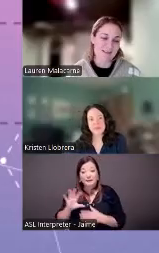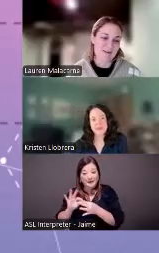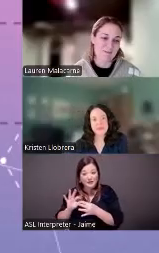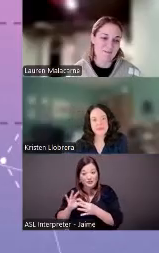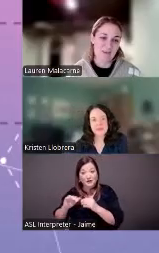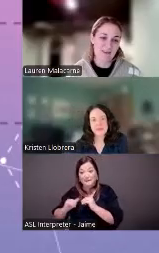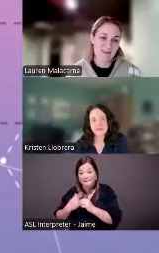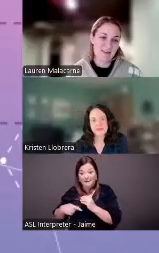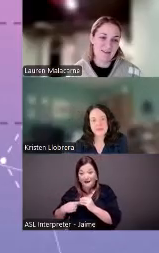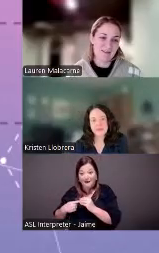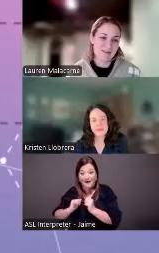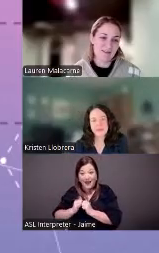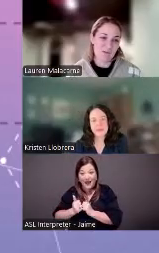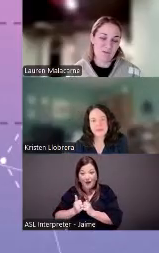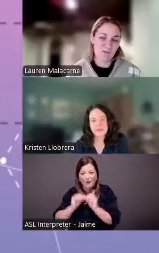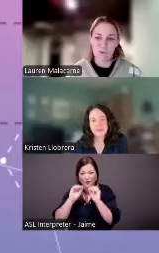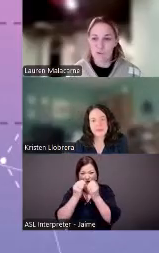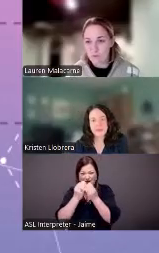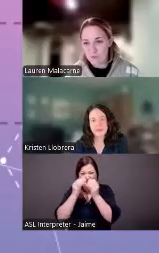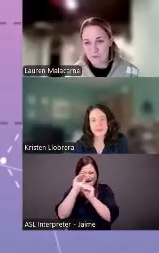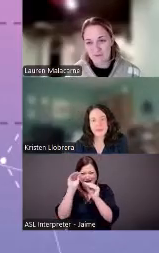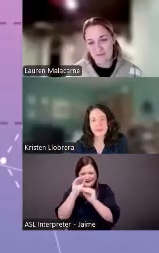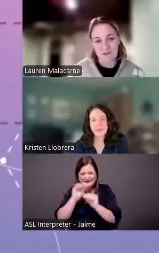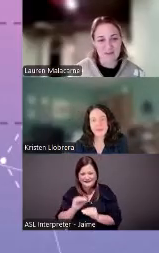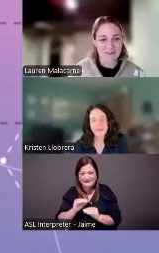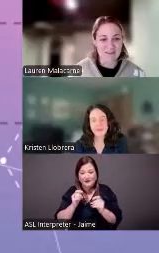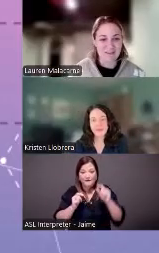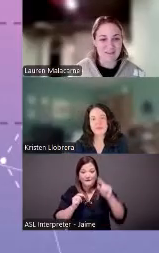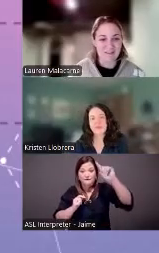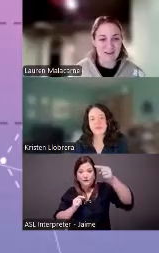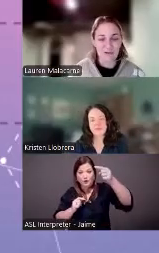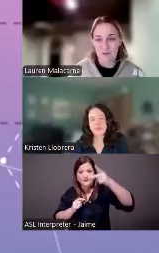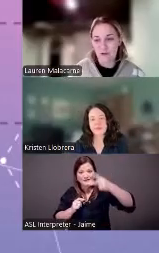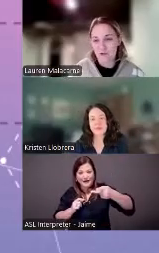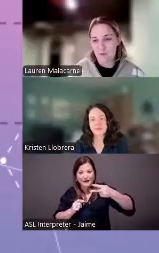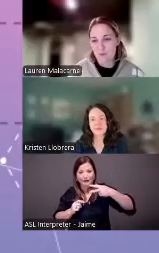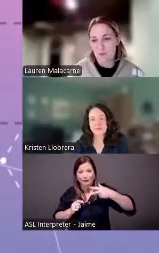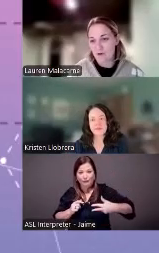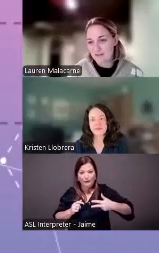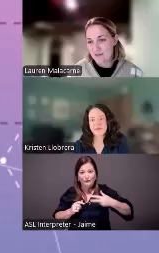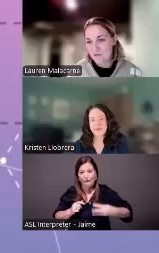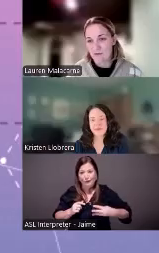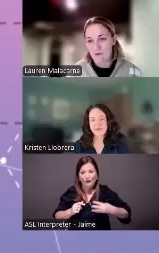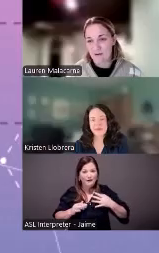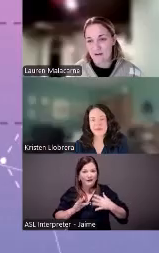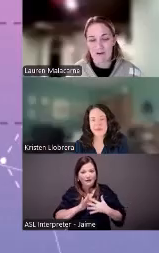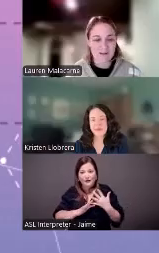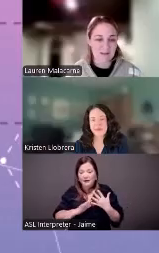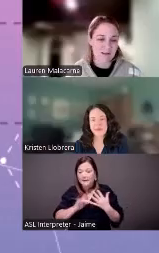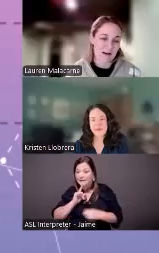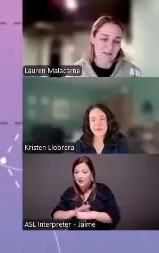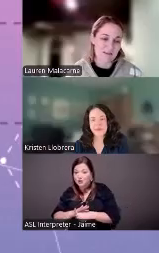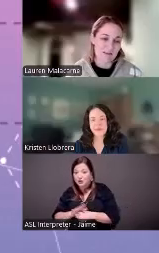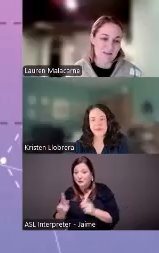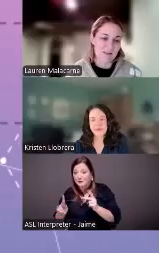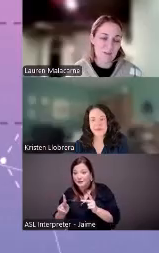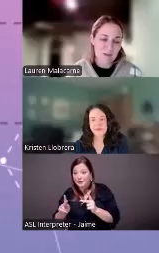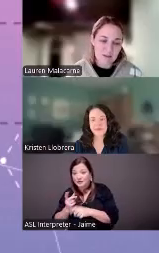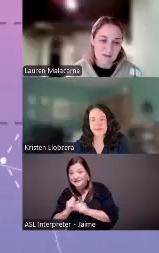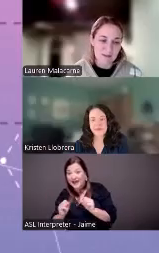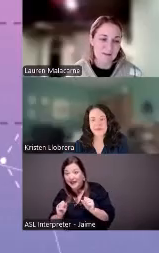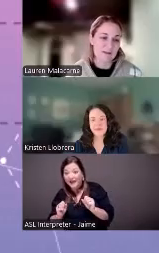it, and what order do we put the skills in, and how do we make sure that people are safe if they're kind of accessing